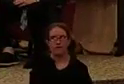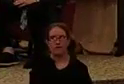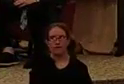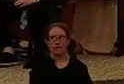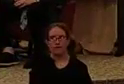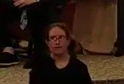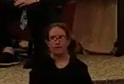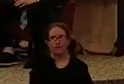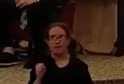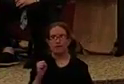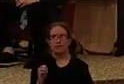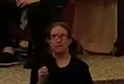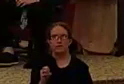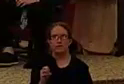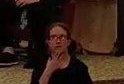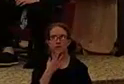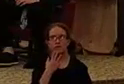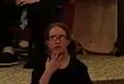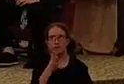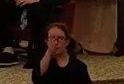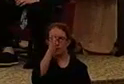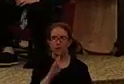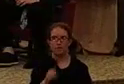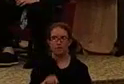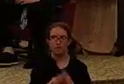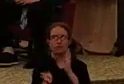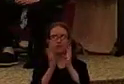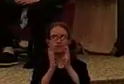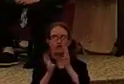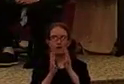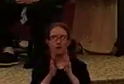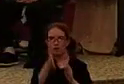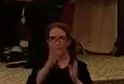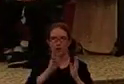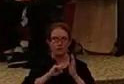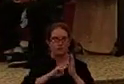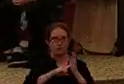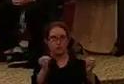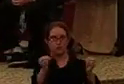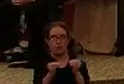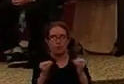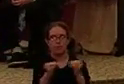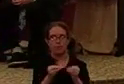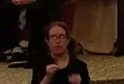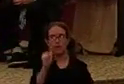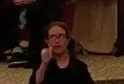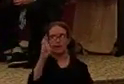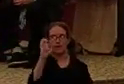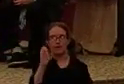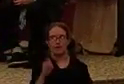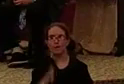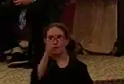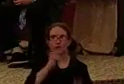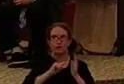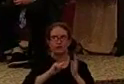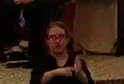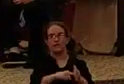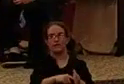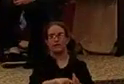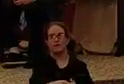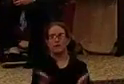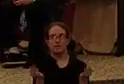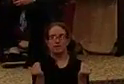And so, as God began to talk to him, God revealed himself more and more to Abram. God showed him. He said, let me,